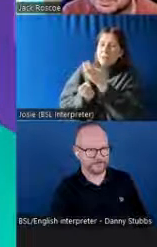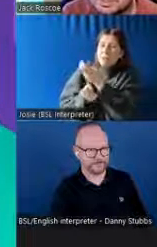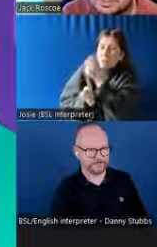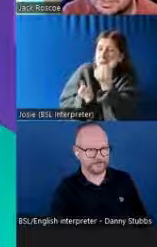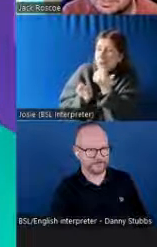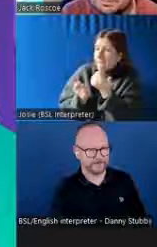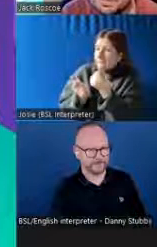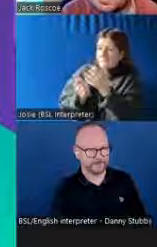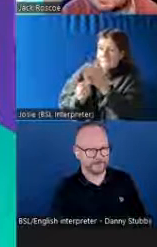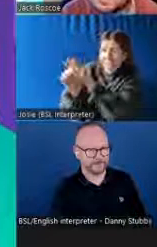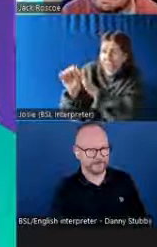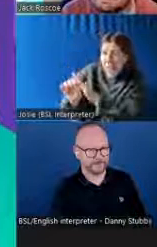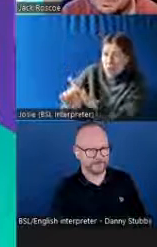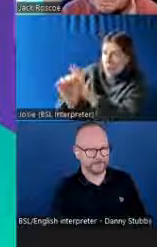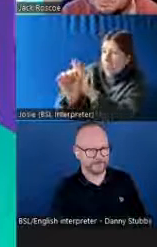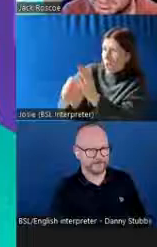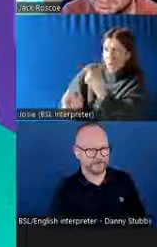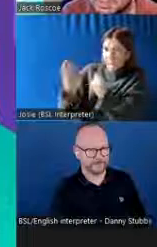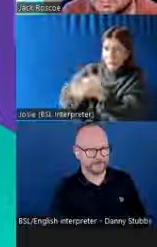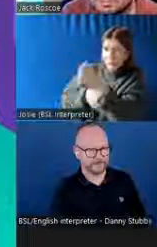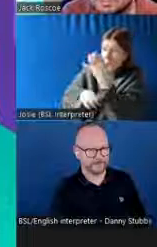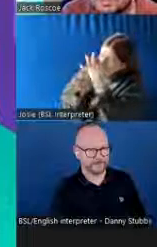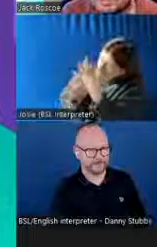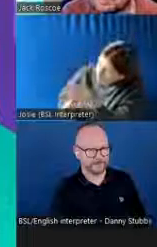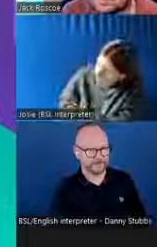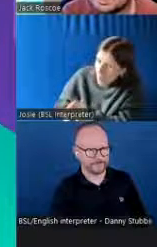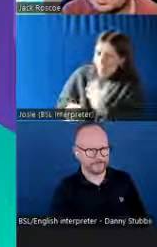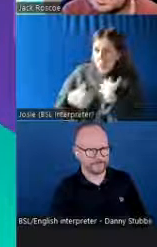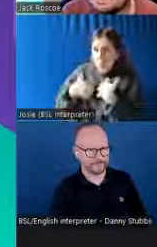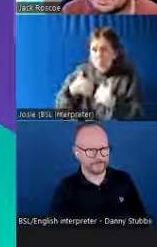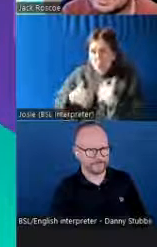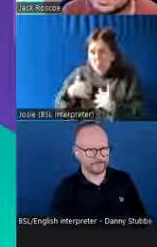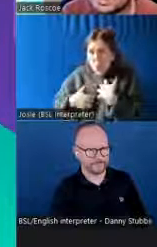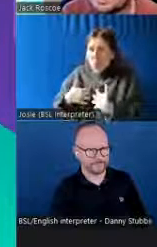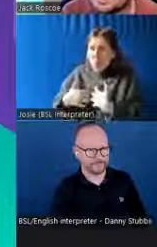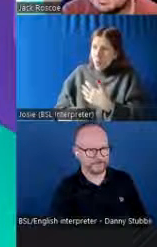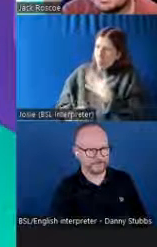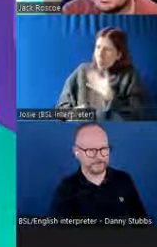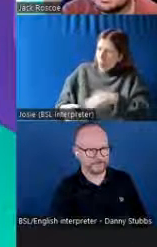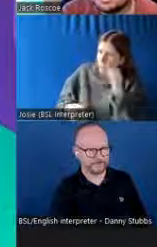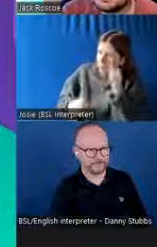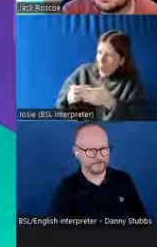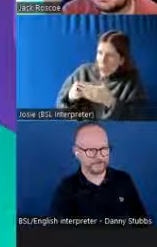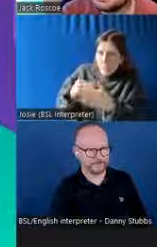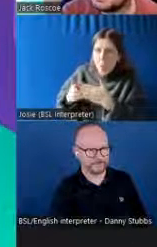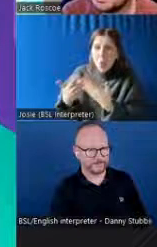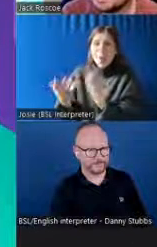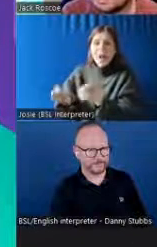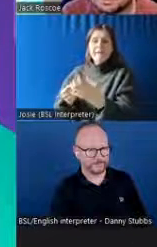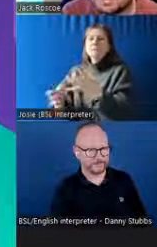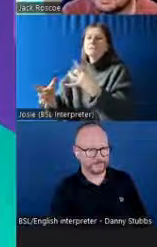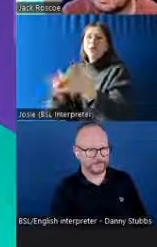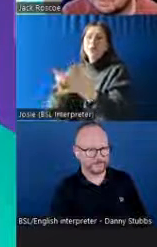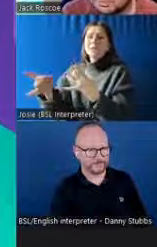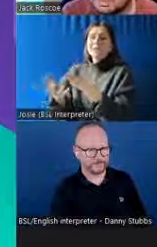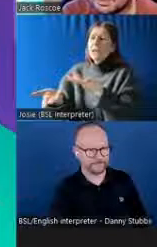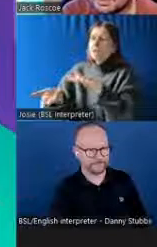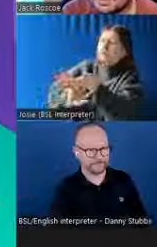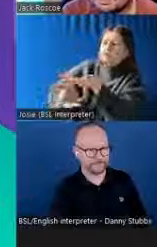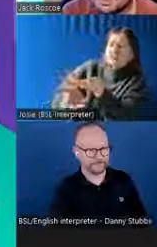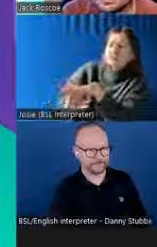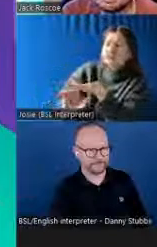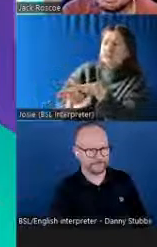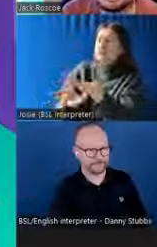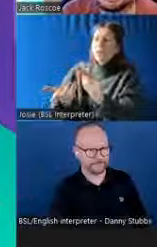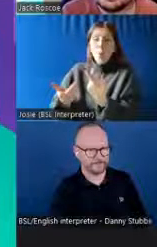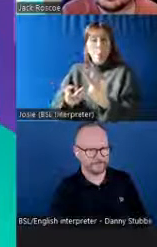displays of interest. They spend time reading information about them, or talking to staff and volunteers, or someone they're with about the works that